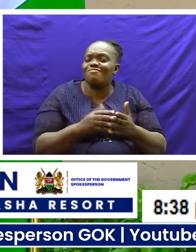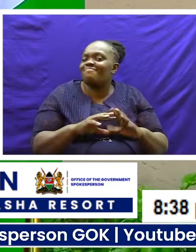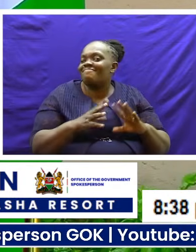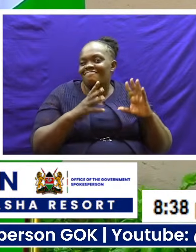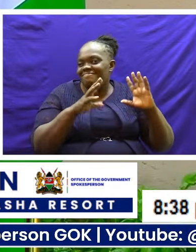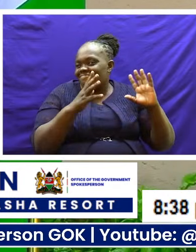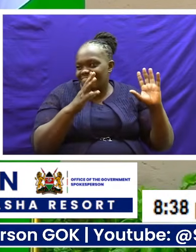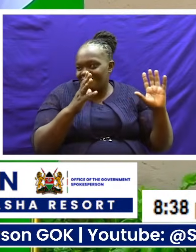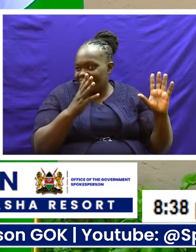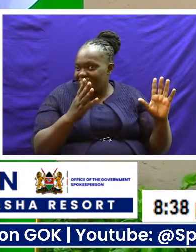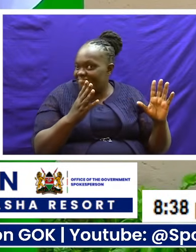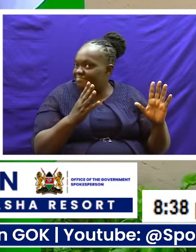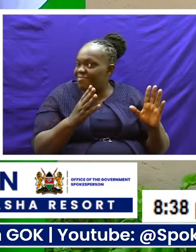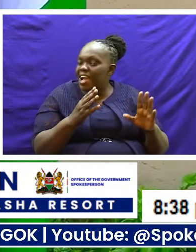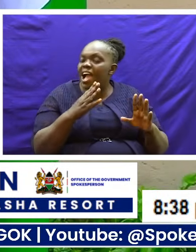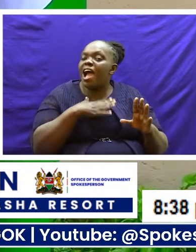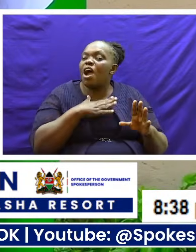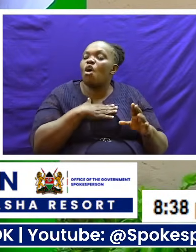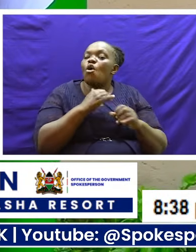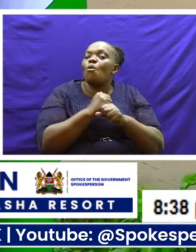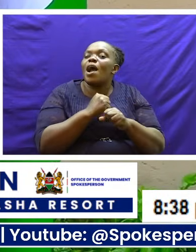of how we will do our work.